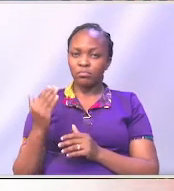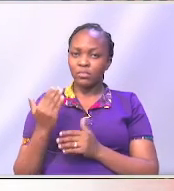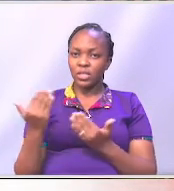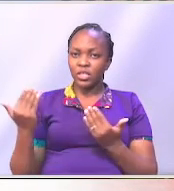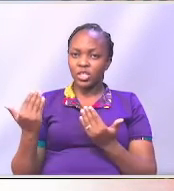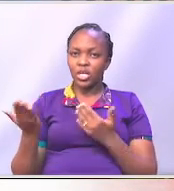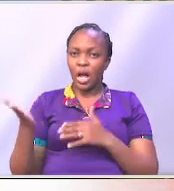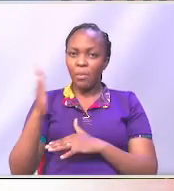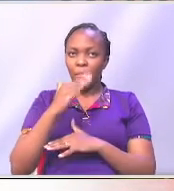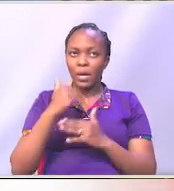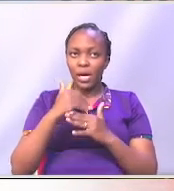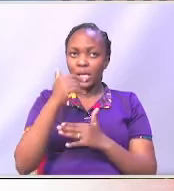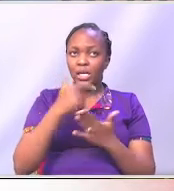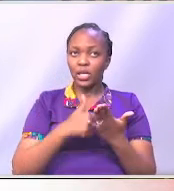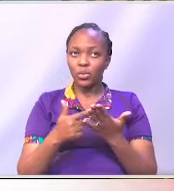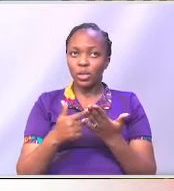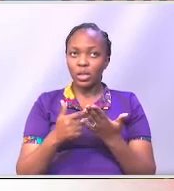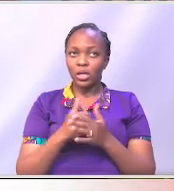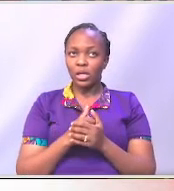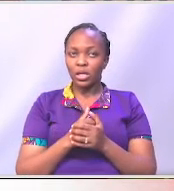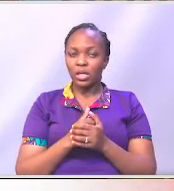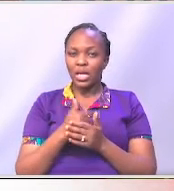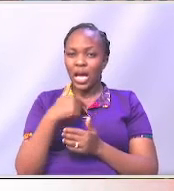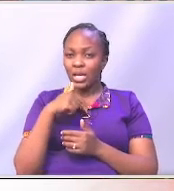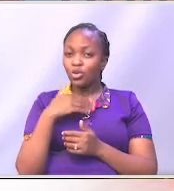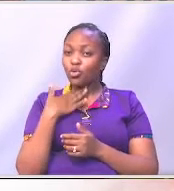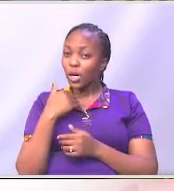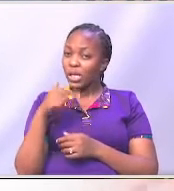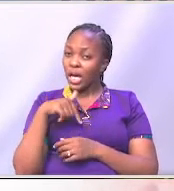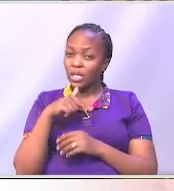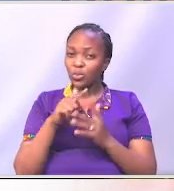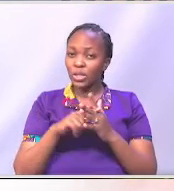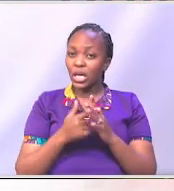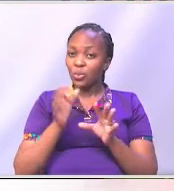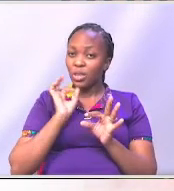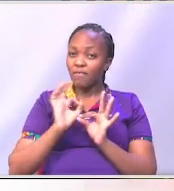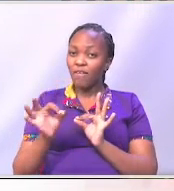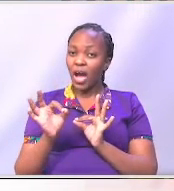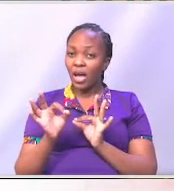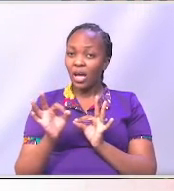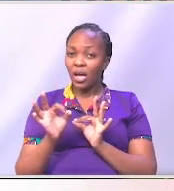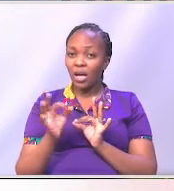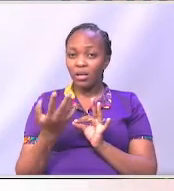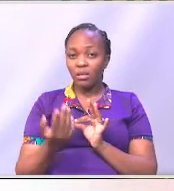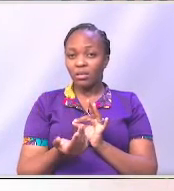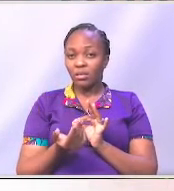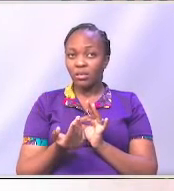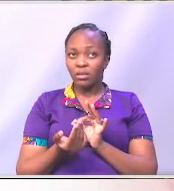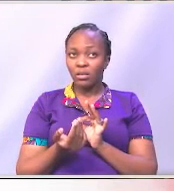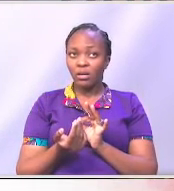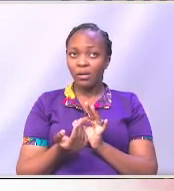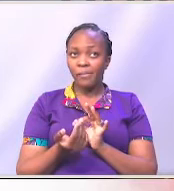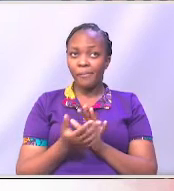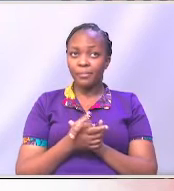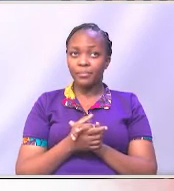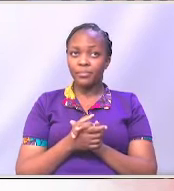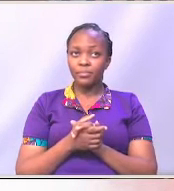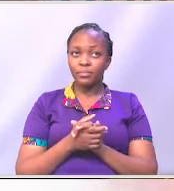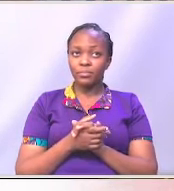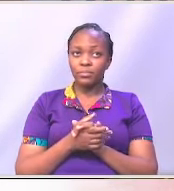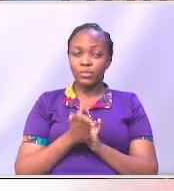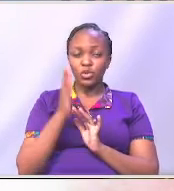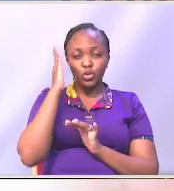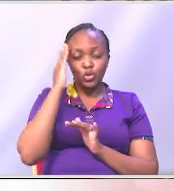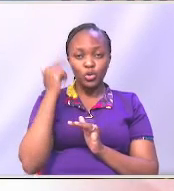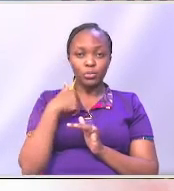week. Shall we start with the fires? Yeah? And then if they start with the fires, you know, by the way, I'm very